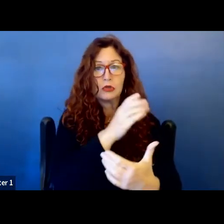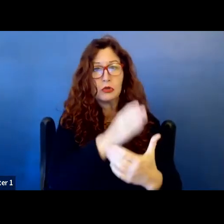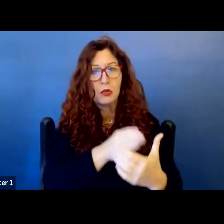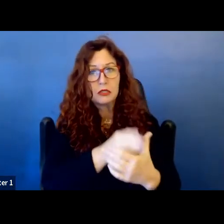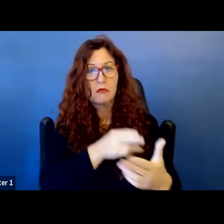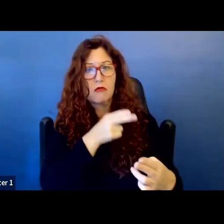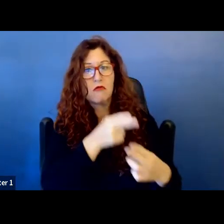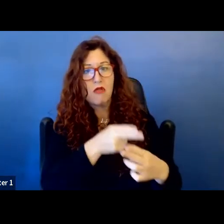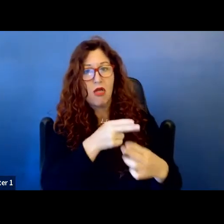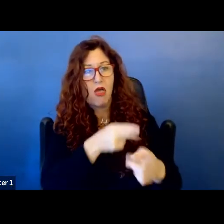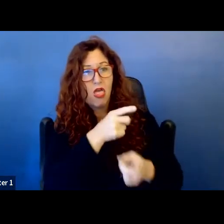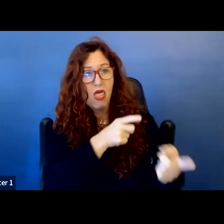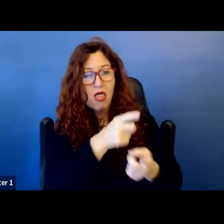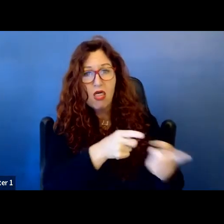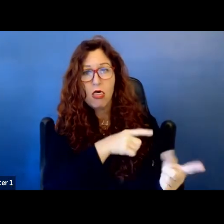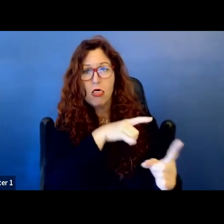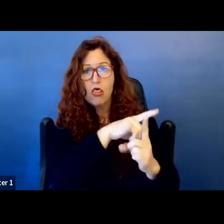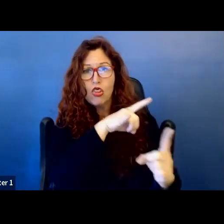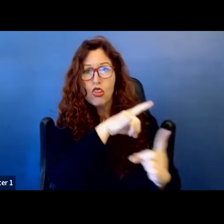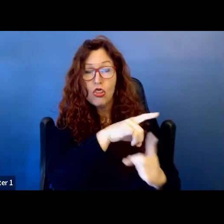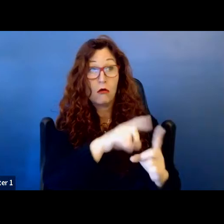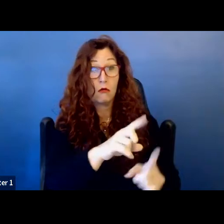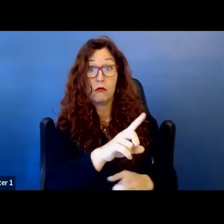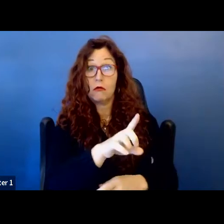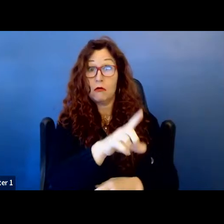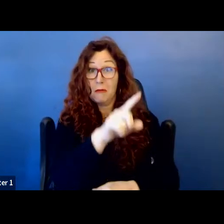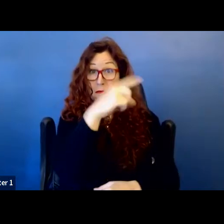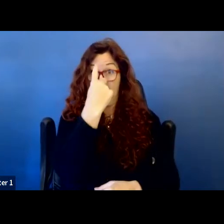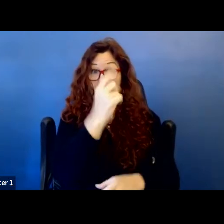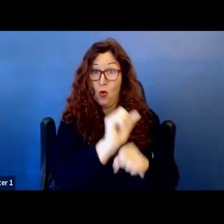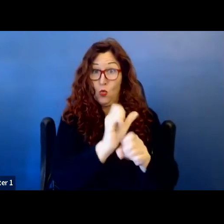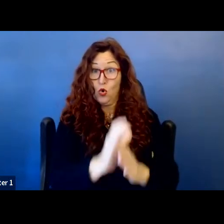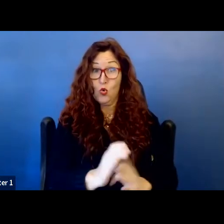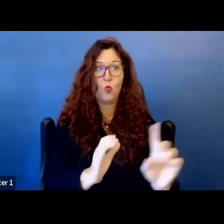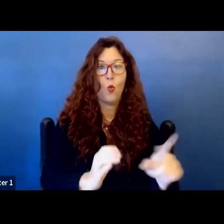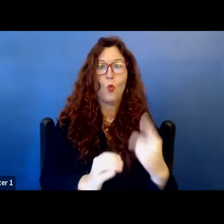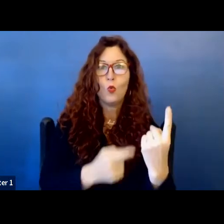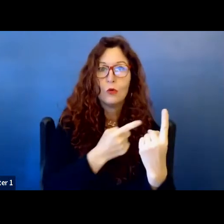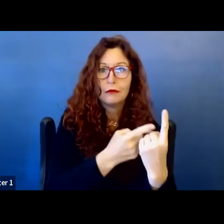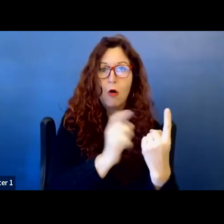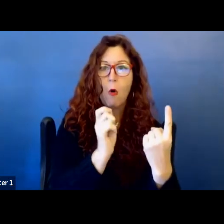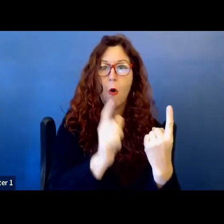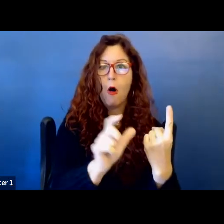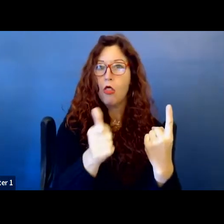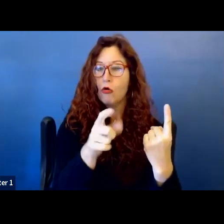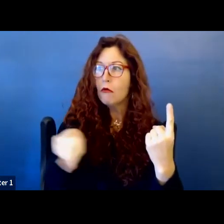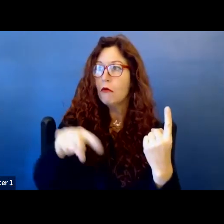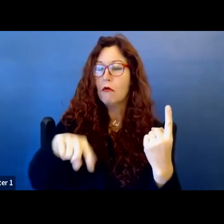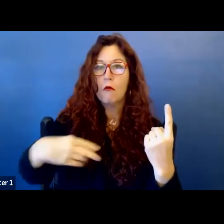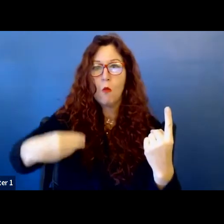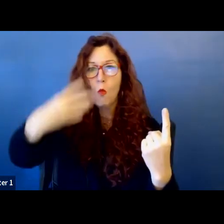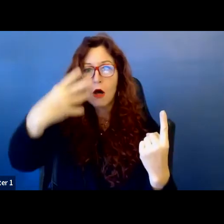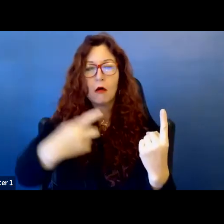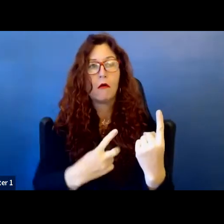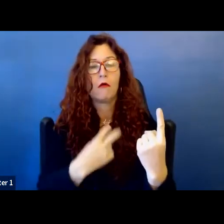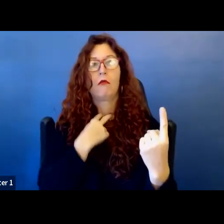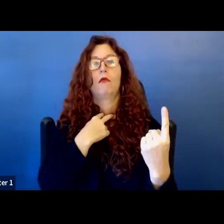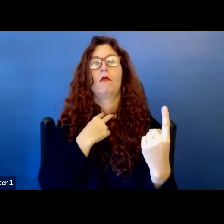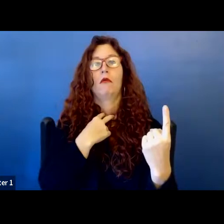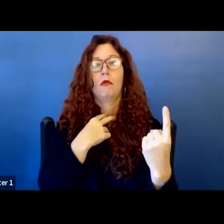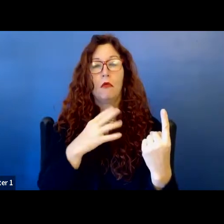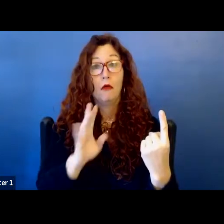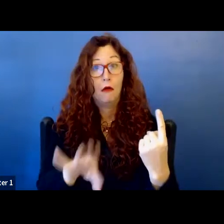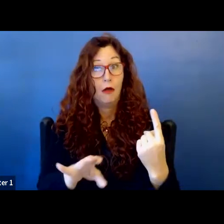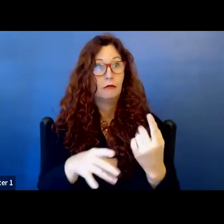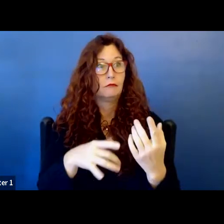worker on his assignments so he has to seek support elsewhere it's caused a lot of anxiety and depression for which he's seeking medical support but he